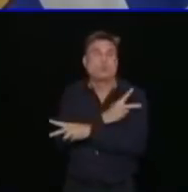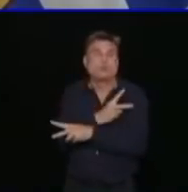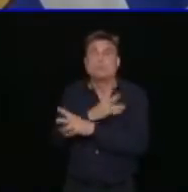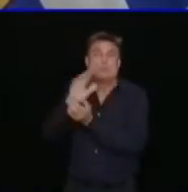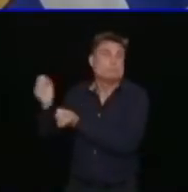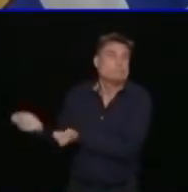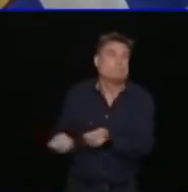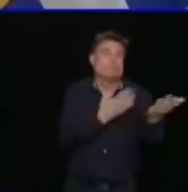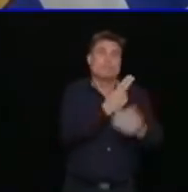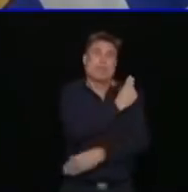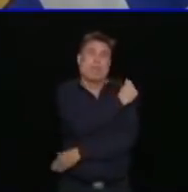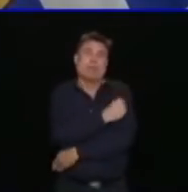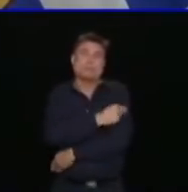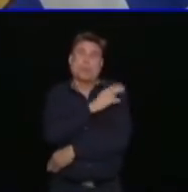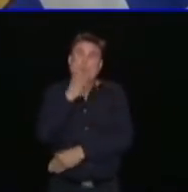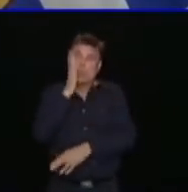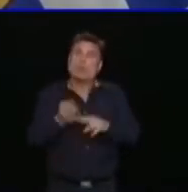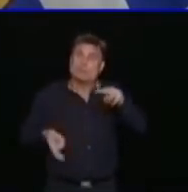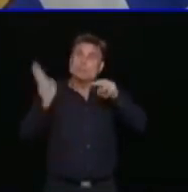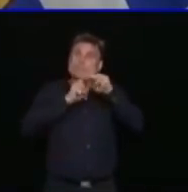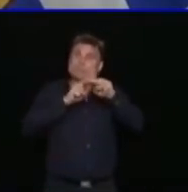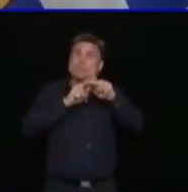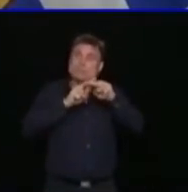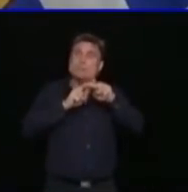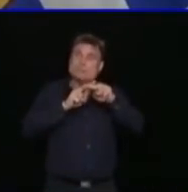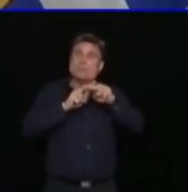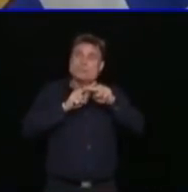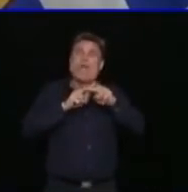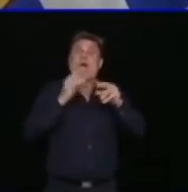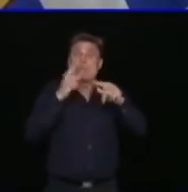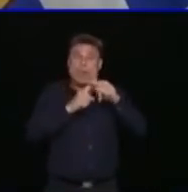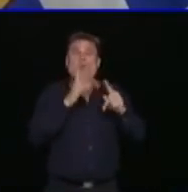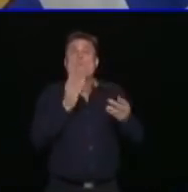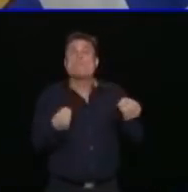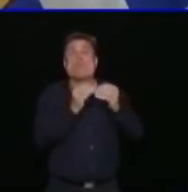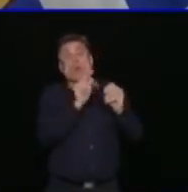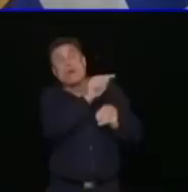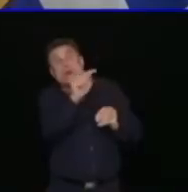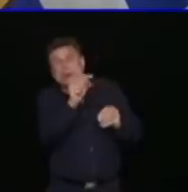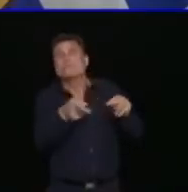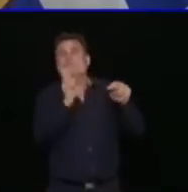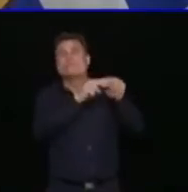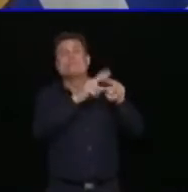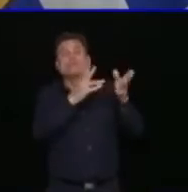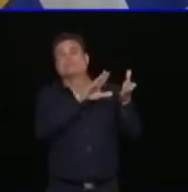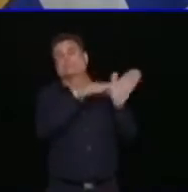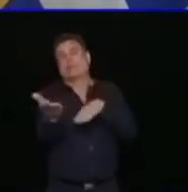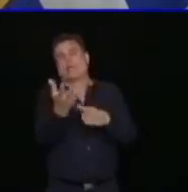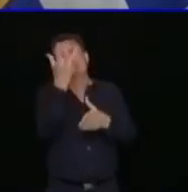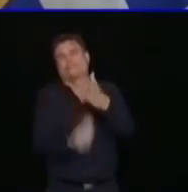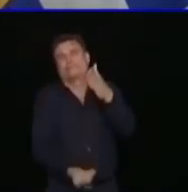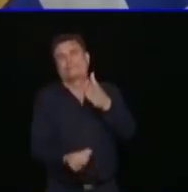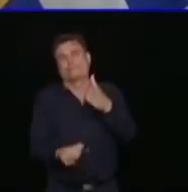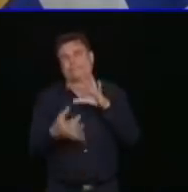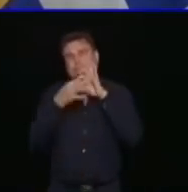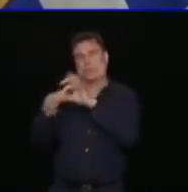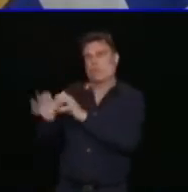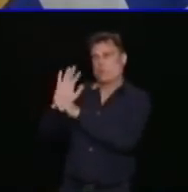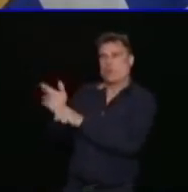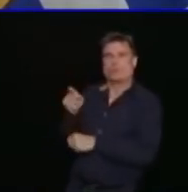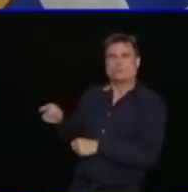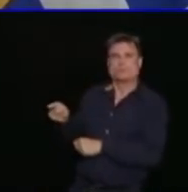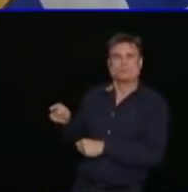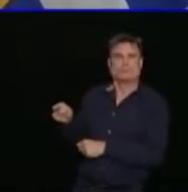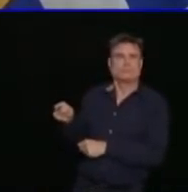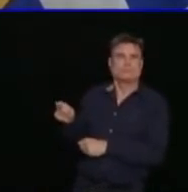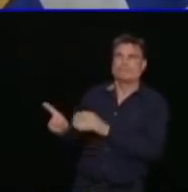other connections in our lives, and we will get spillover, as we have seen in the past, either into hospitals,